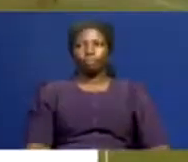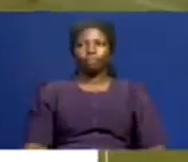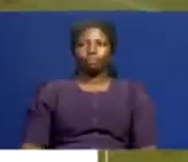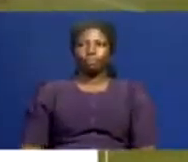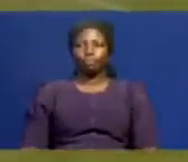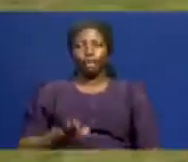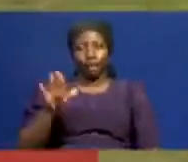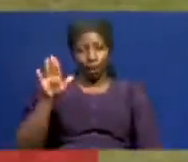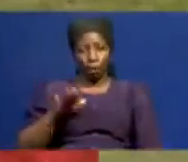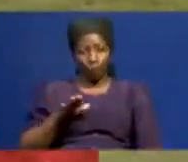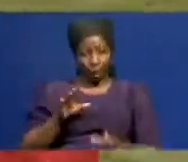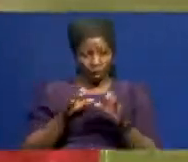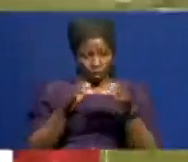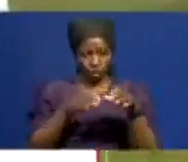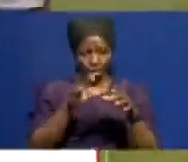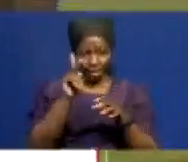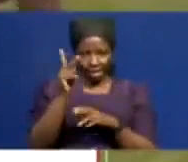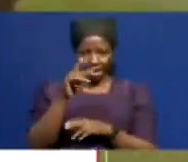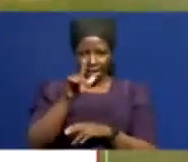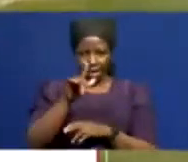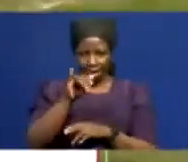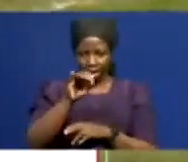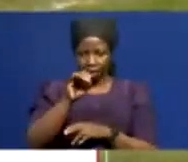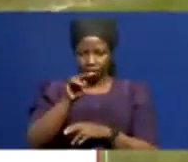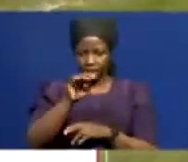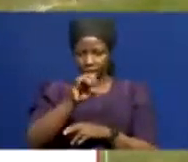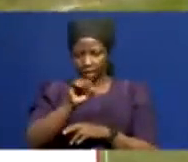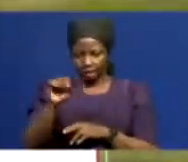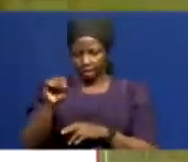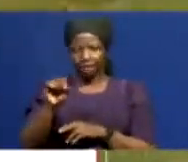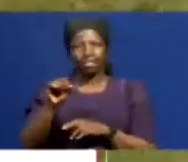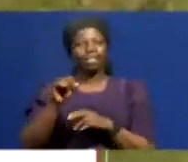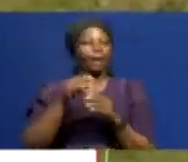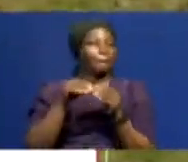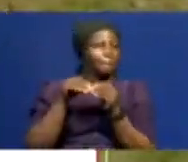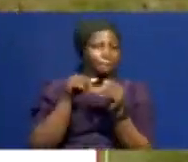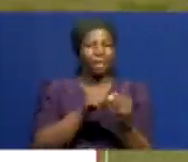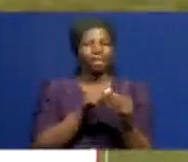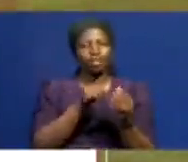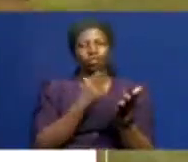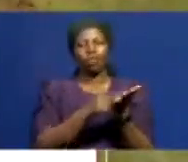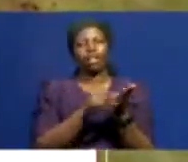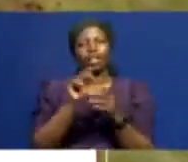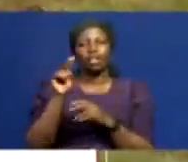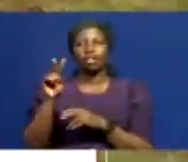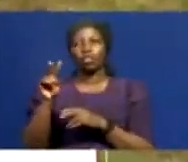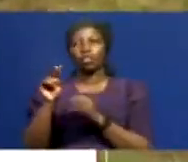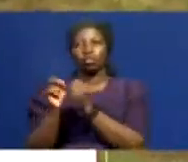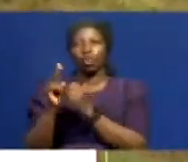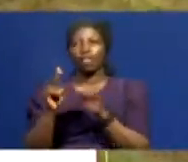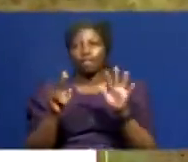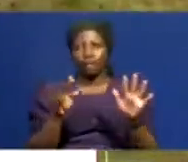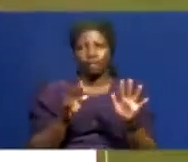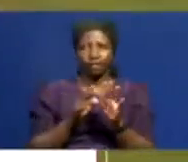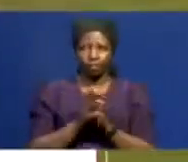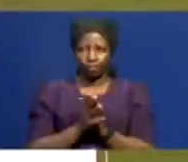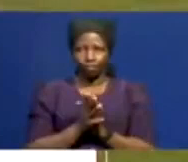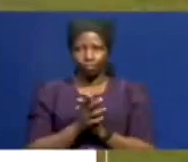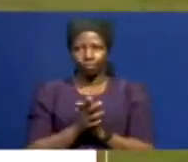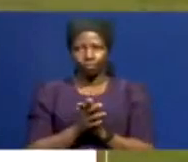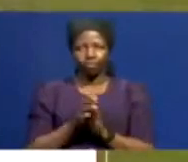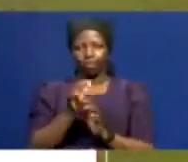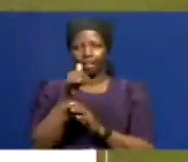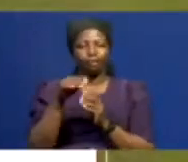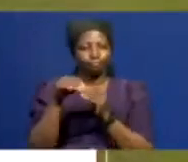In the women's category, Kenya Lionesses defeated neighbors Uganda 12-5 before seeing off their junior side Cubs